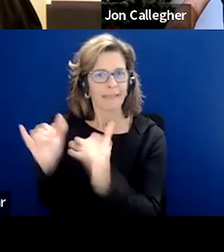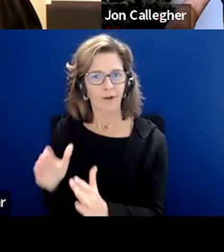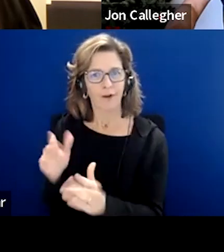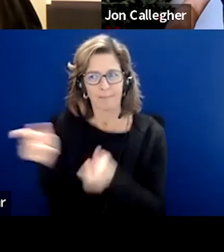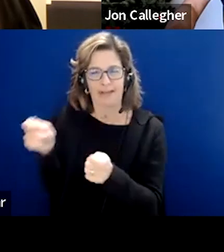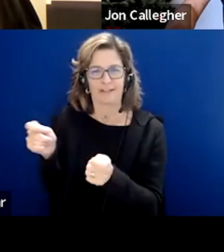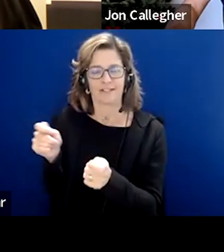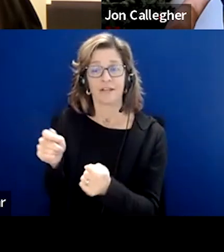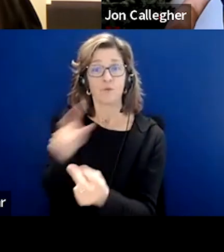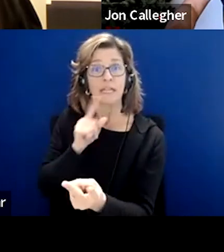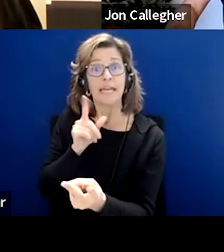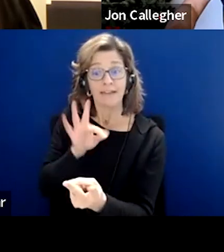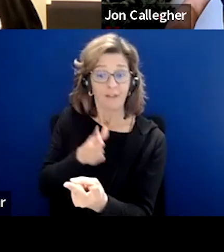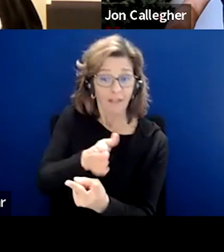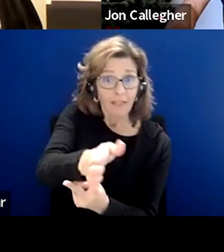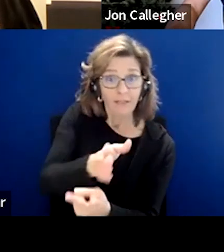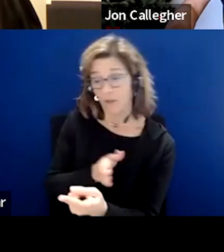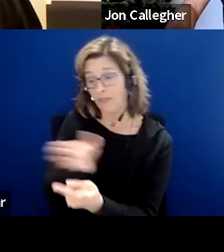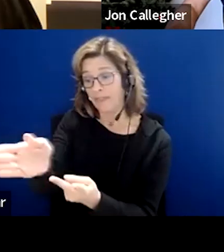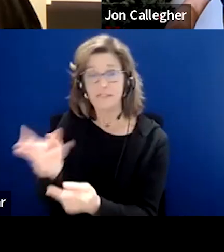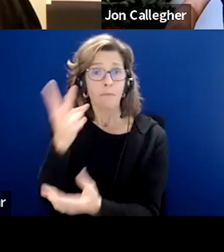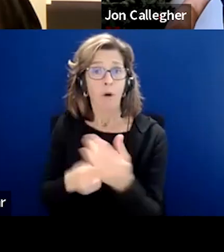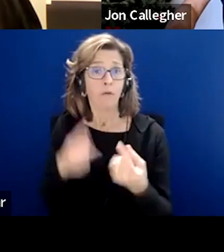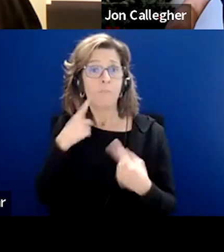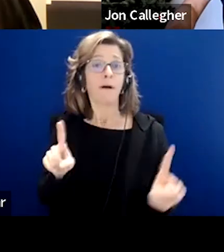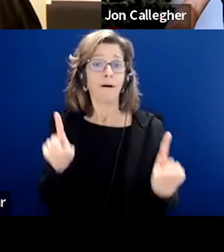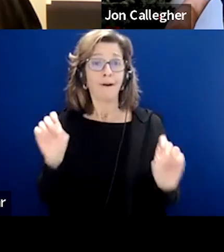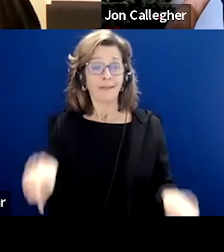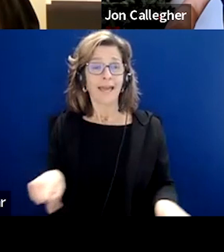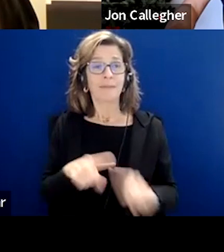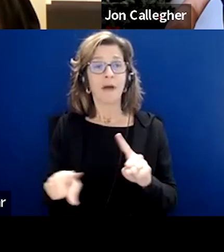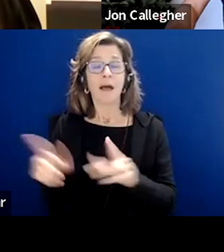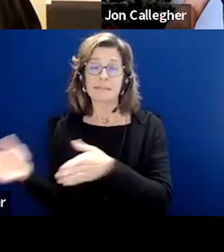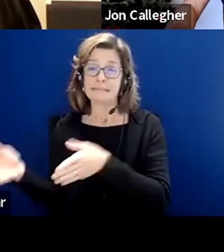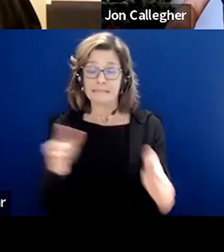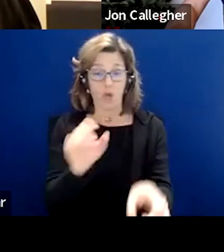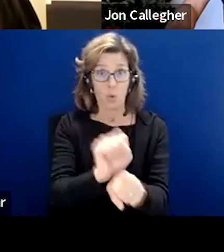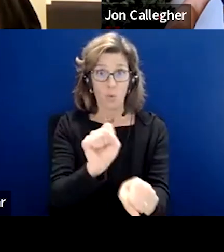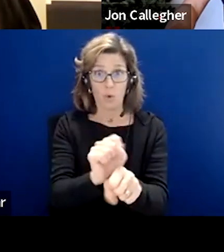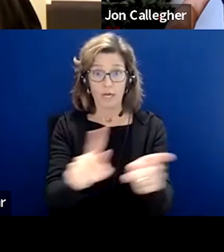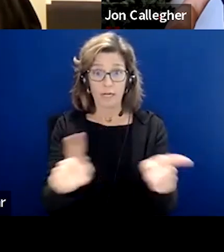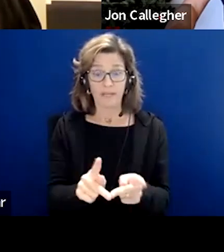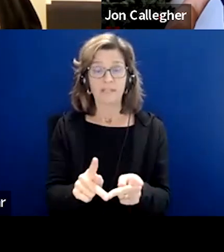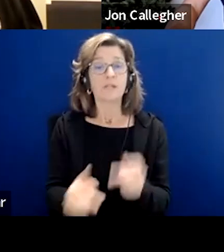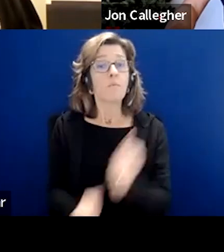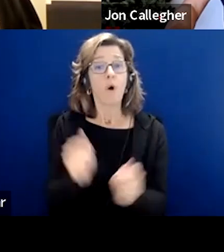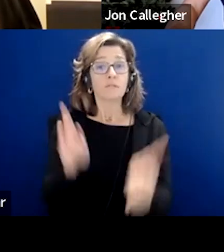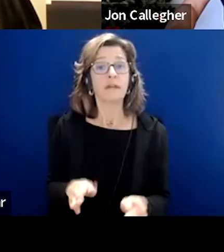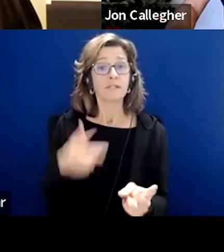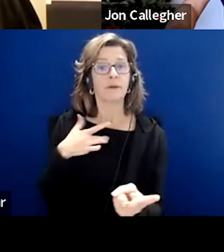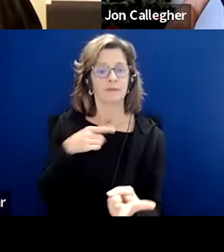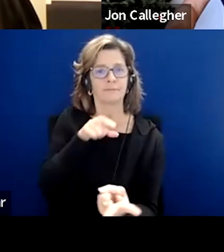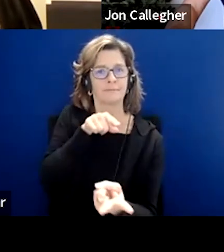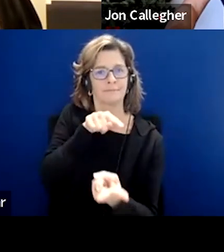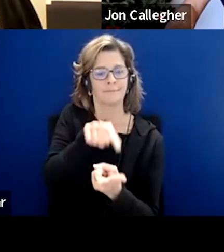can get success, and it's a winning formula. But when it comes to the workplace and the working world, most managers in that context, I